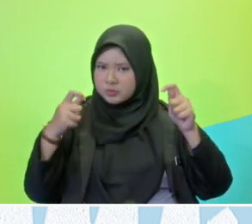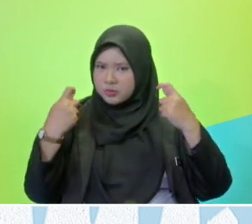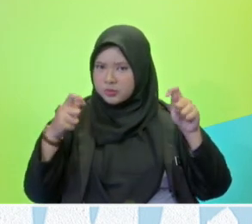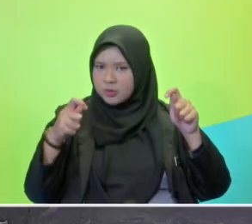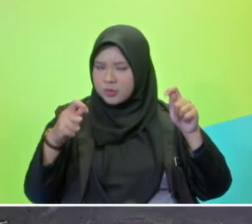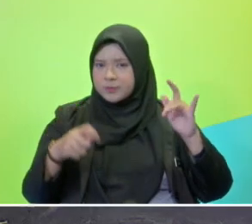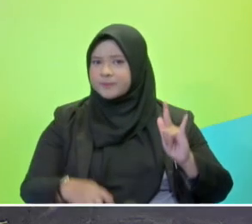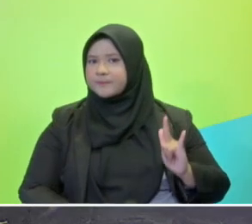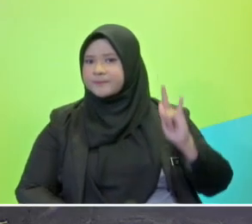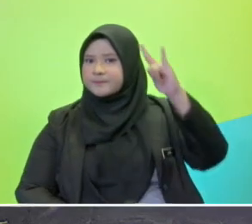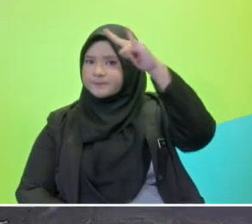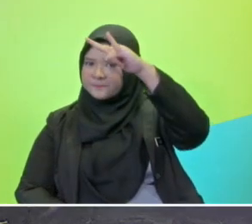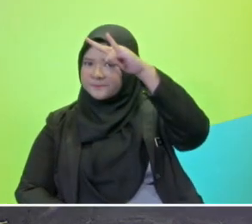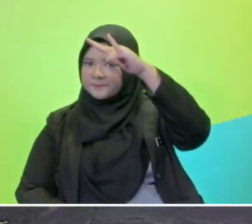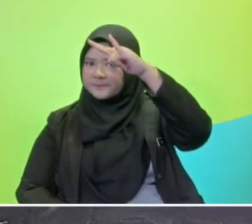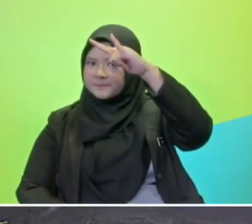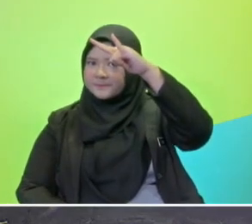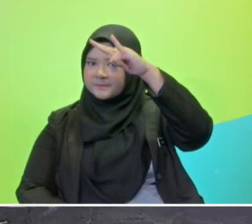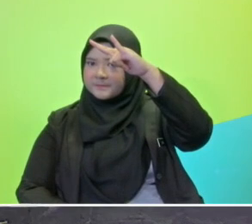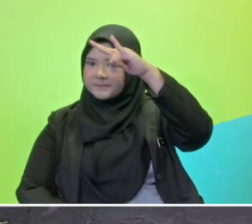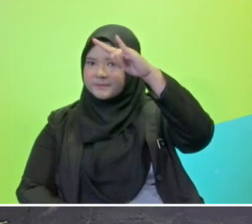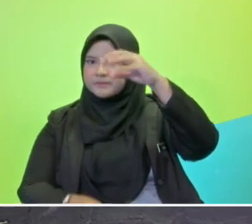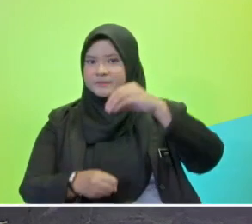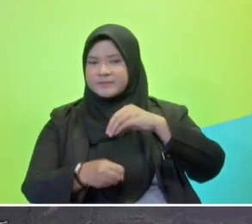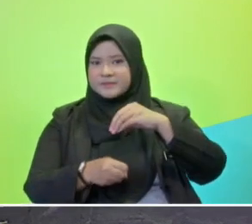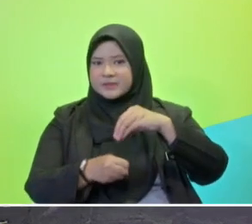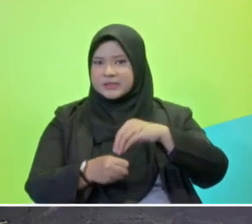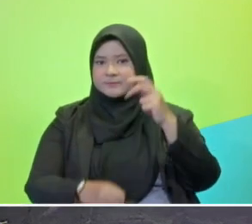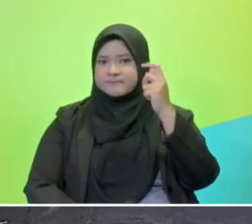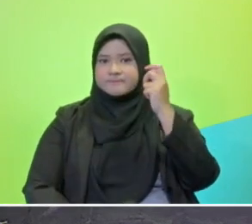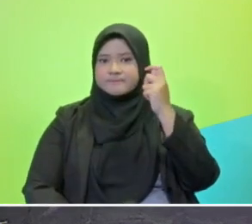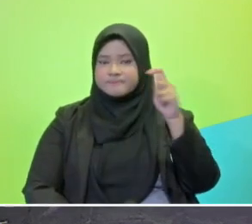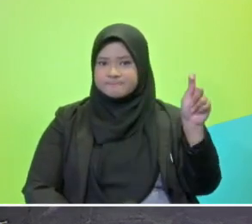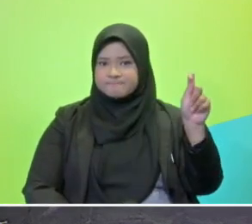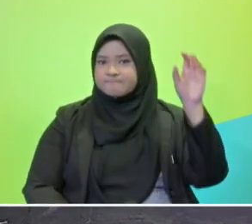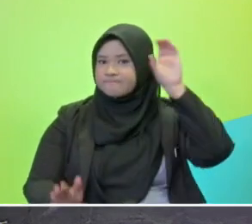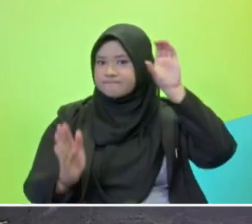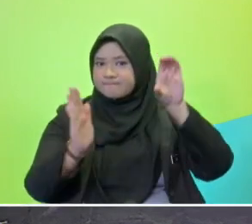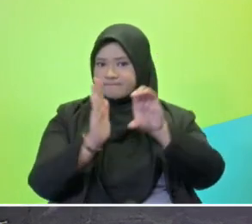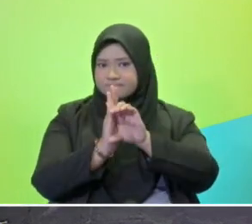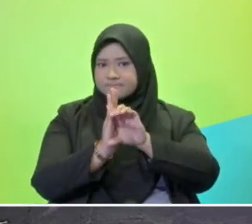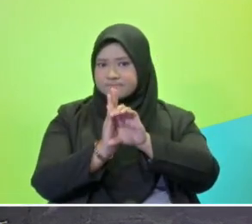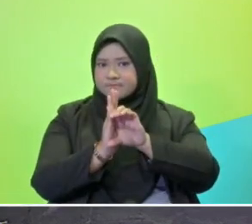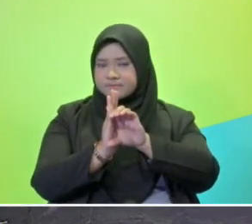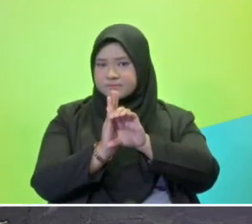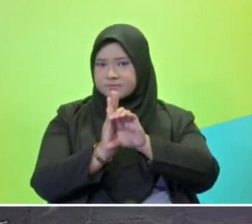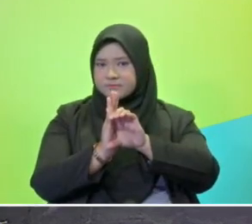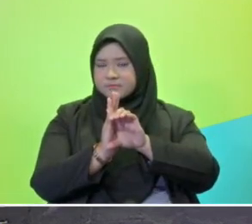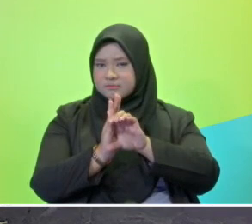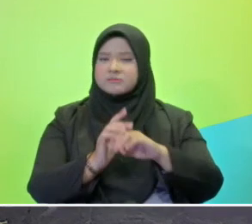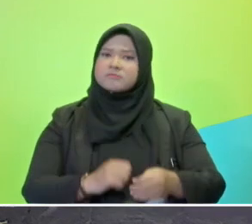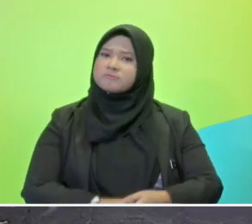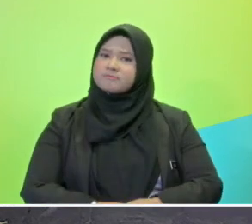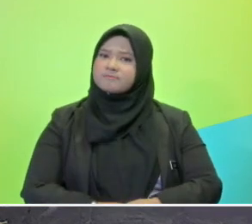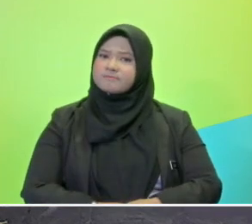flag or a green flag? A green flag, teacher. A green flag. Is it correct? Does Toby has a, what you call, a